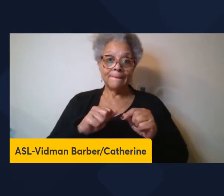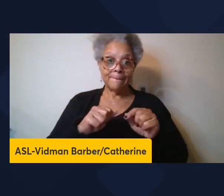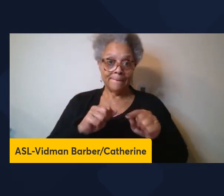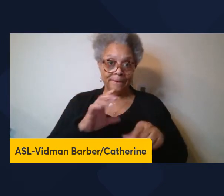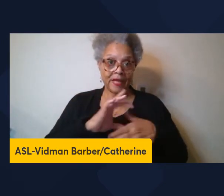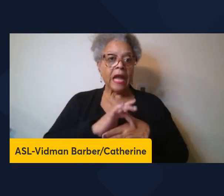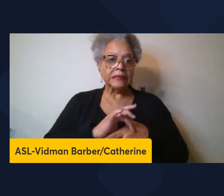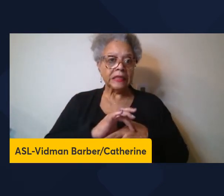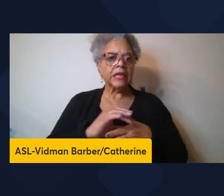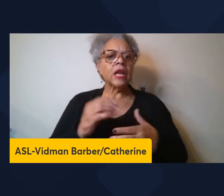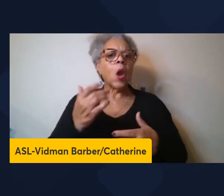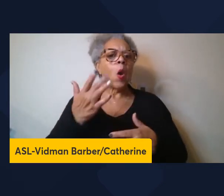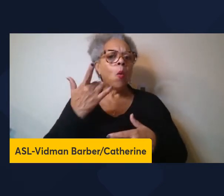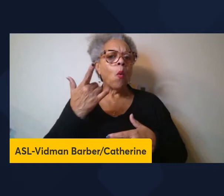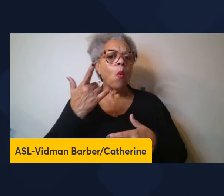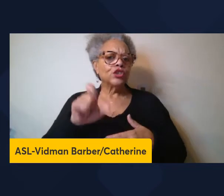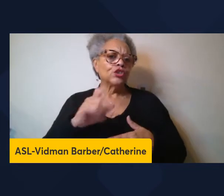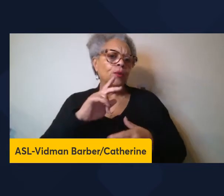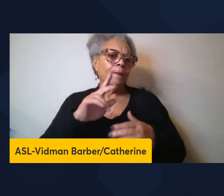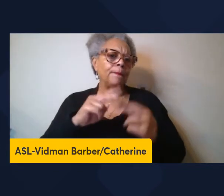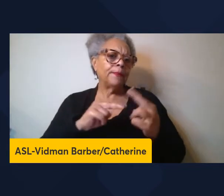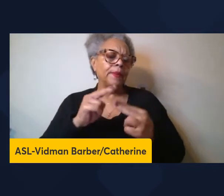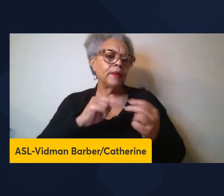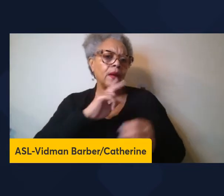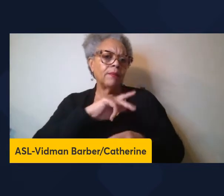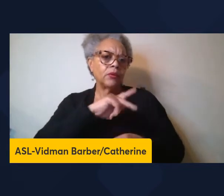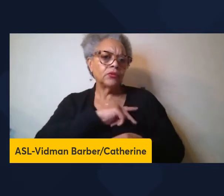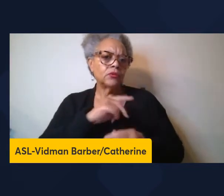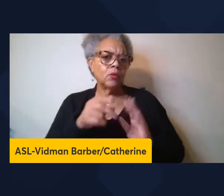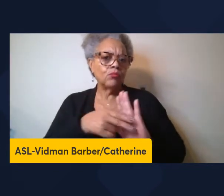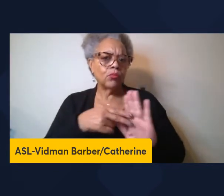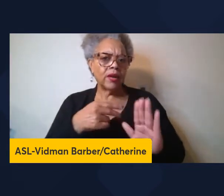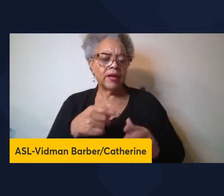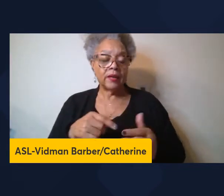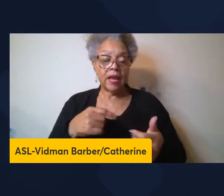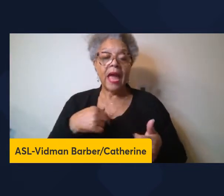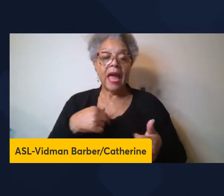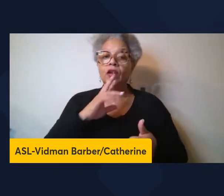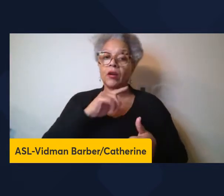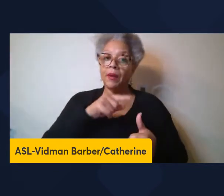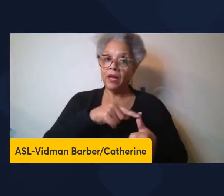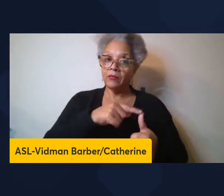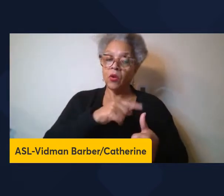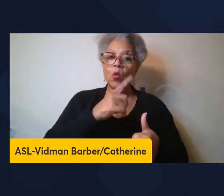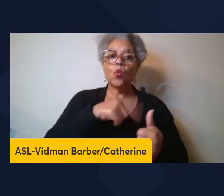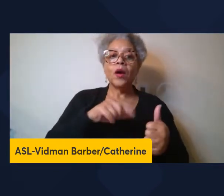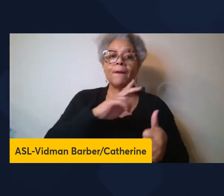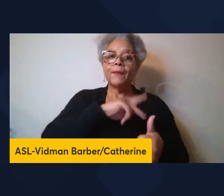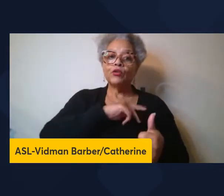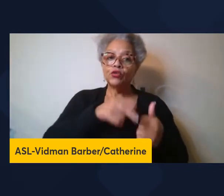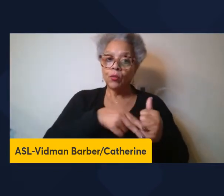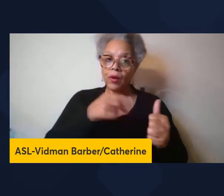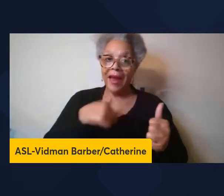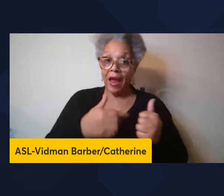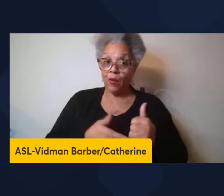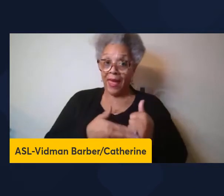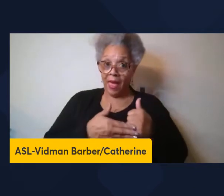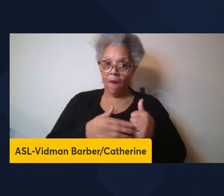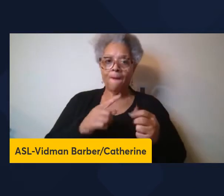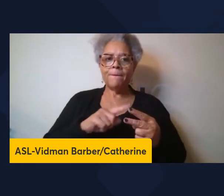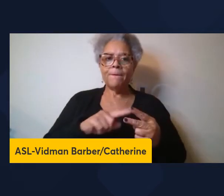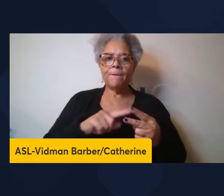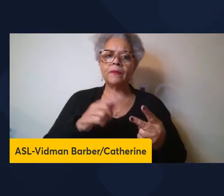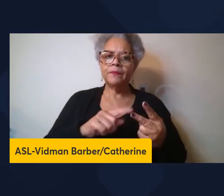now, why should you build a personal brand, right? I've talked about what a personal brand is, how that helped me, but why,